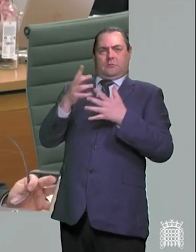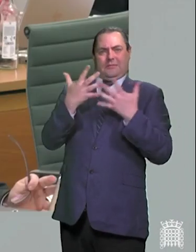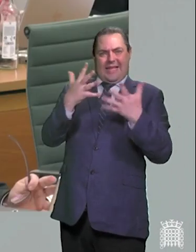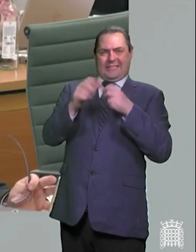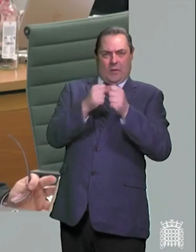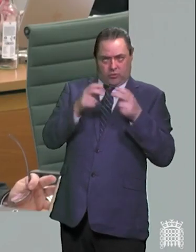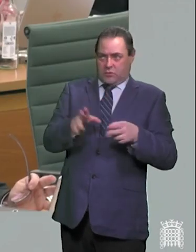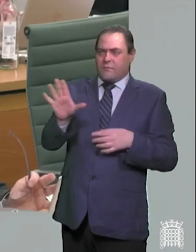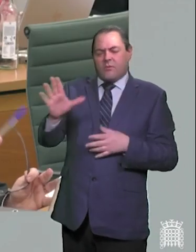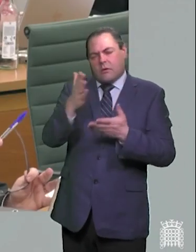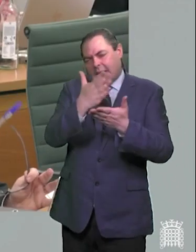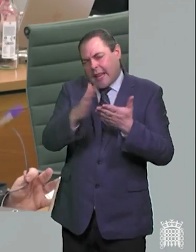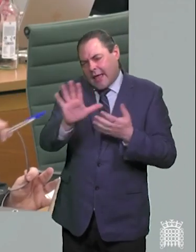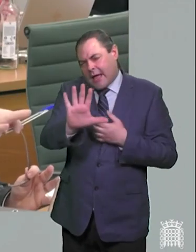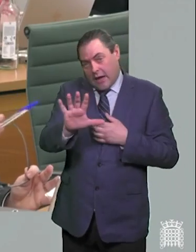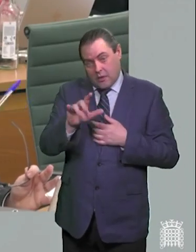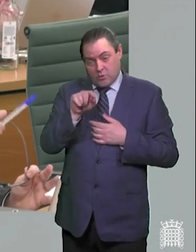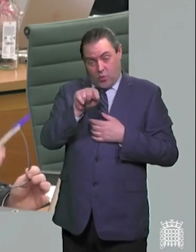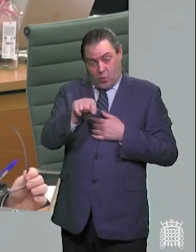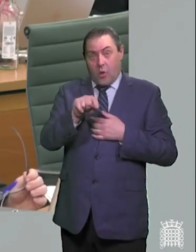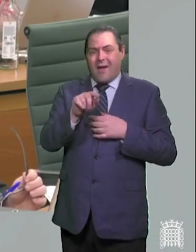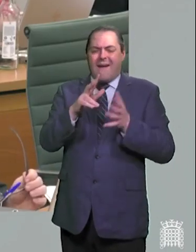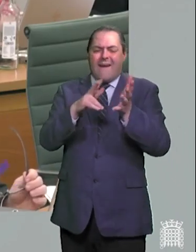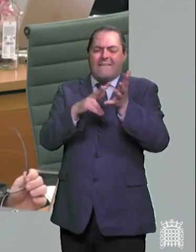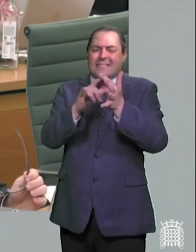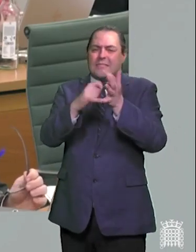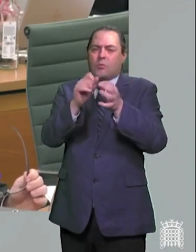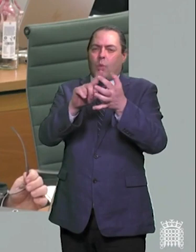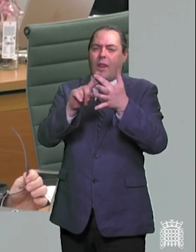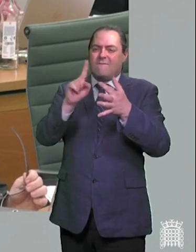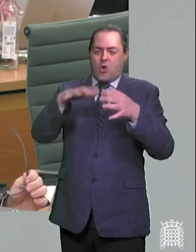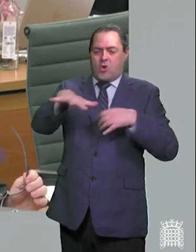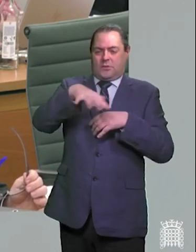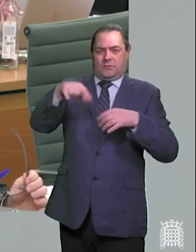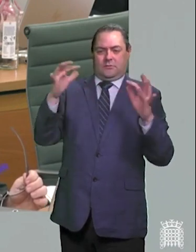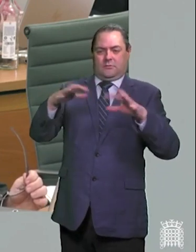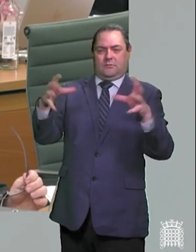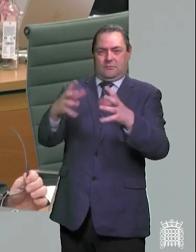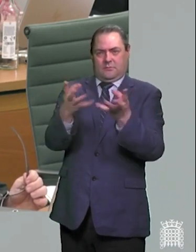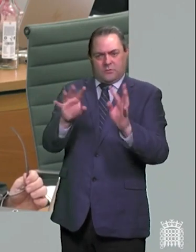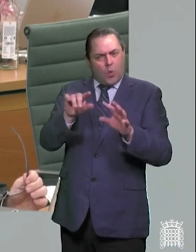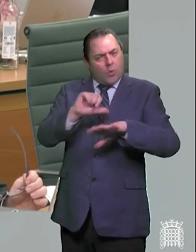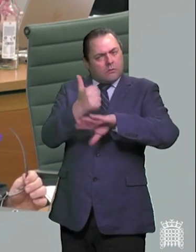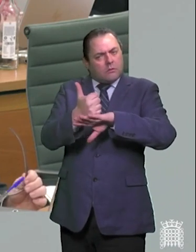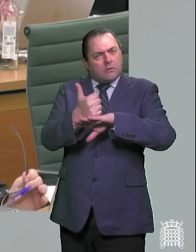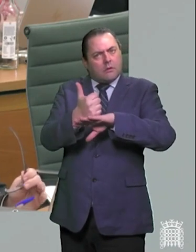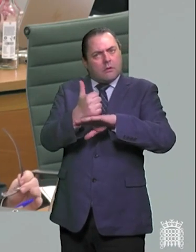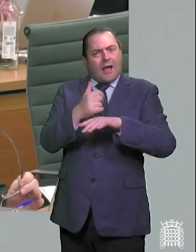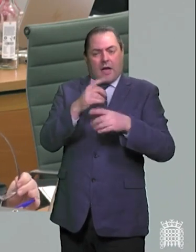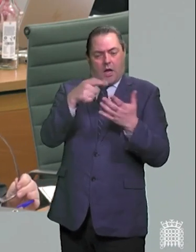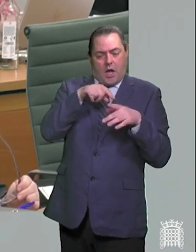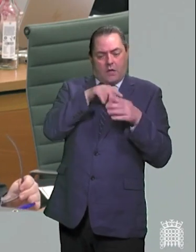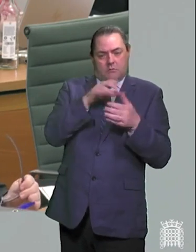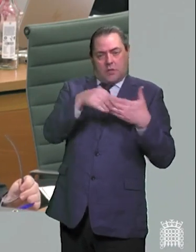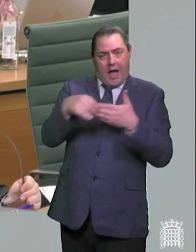clear, at those events in the vestibule, the first pictures we saw, what mitigations were put in place that were required by the